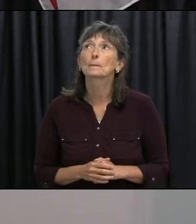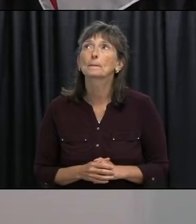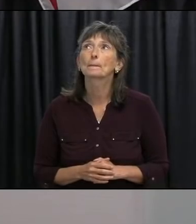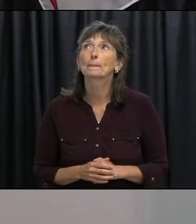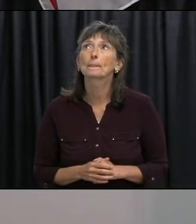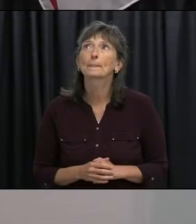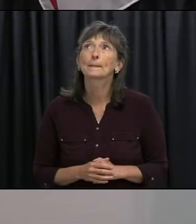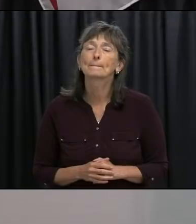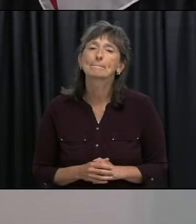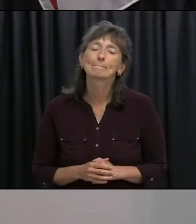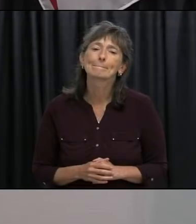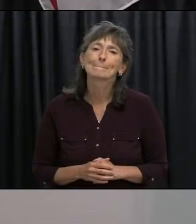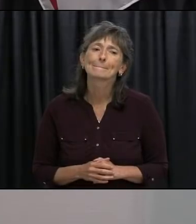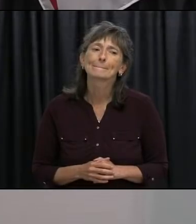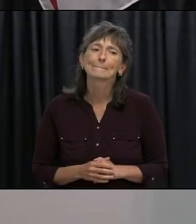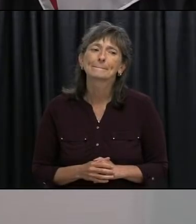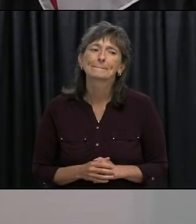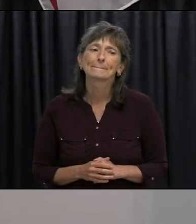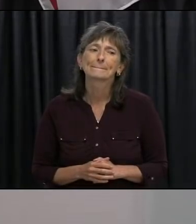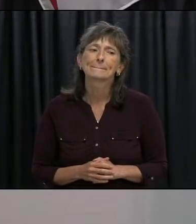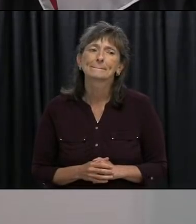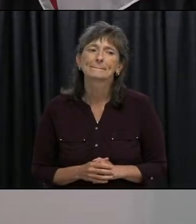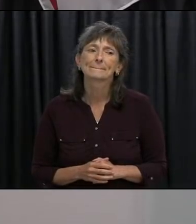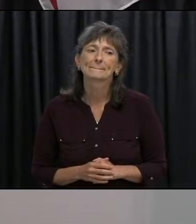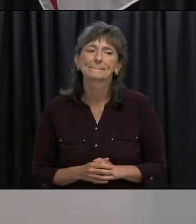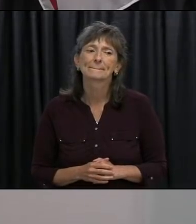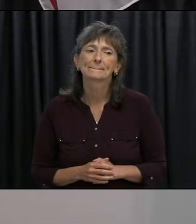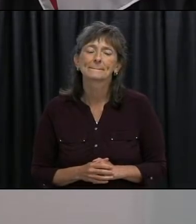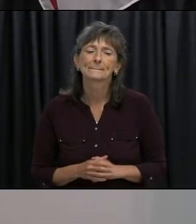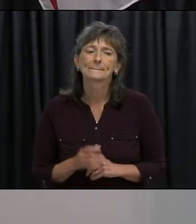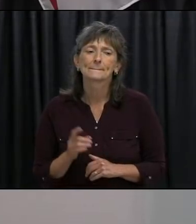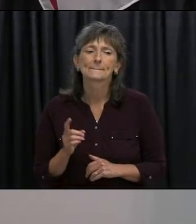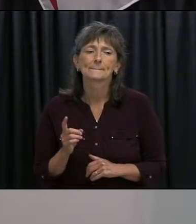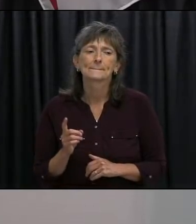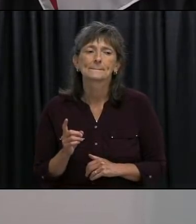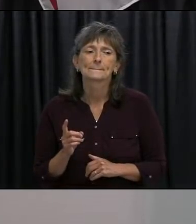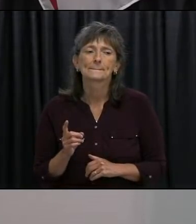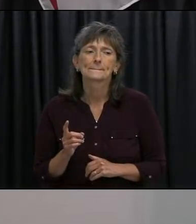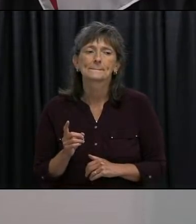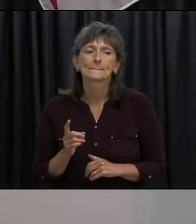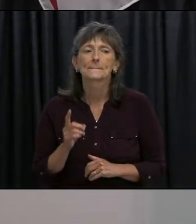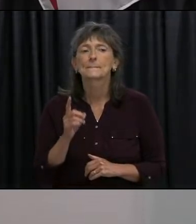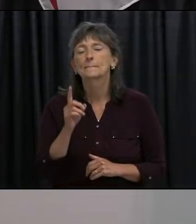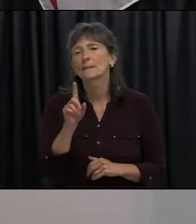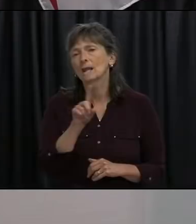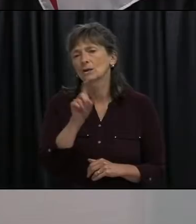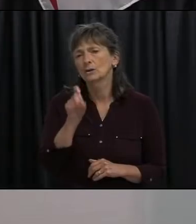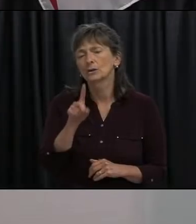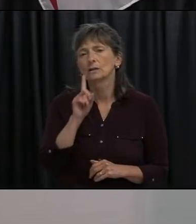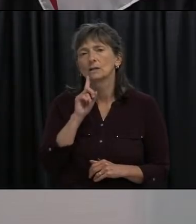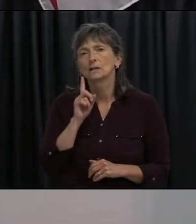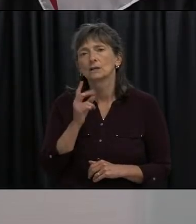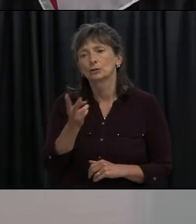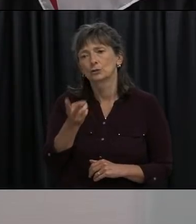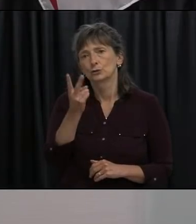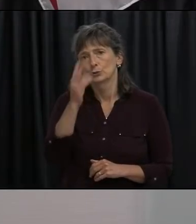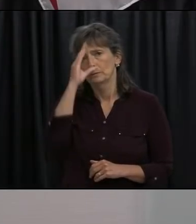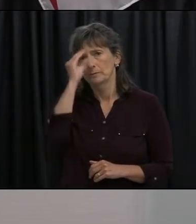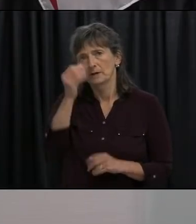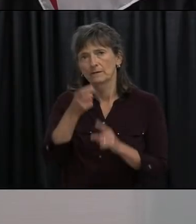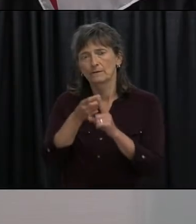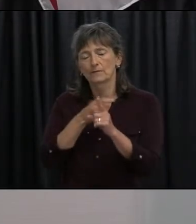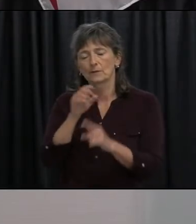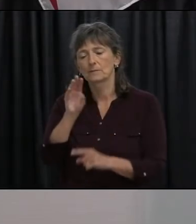Thanks. And just one more question on the people removed from Makovic yesterday with that foreign